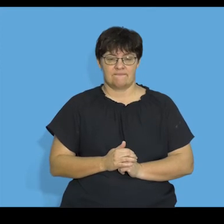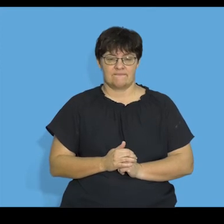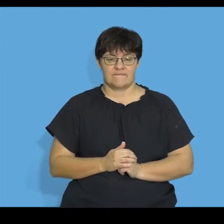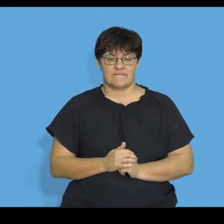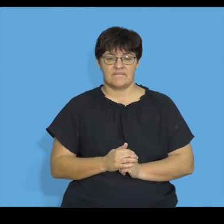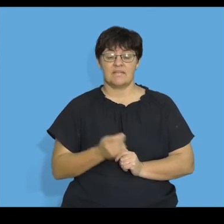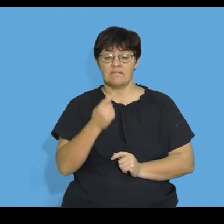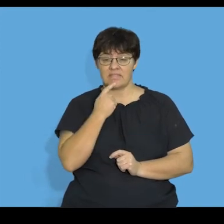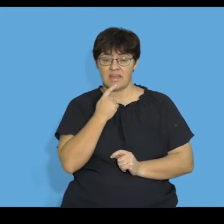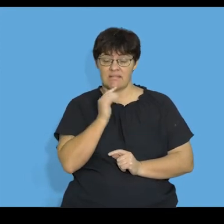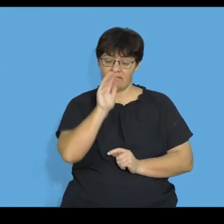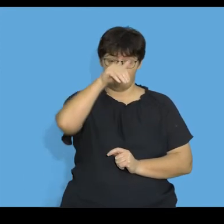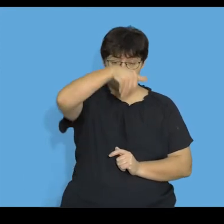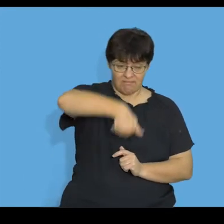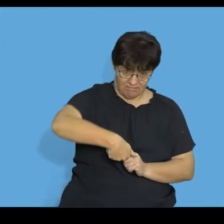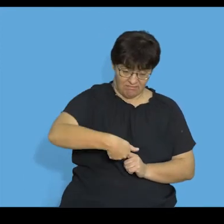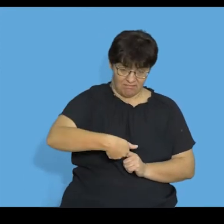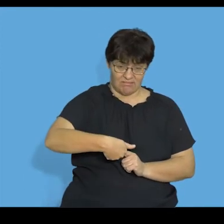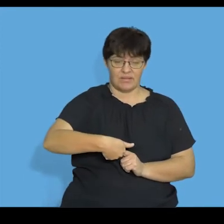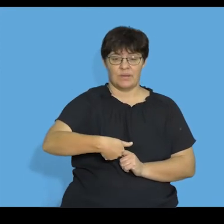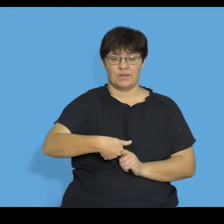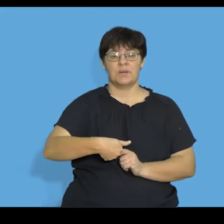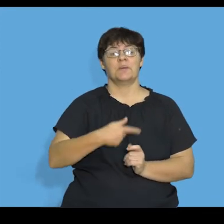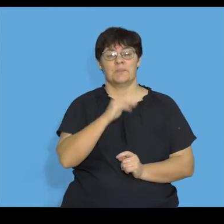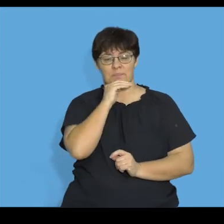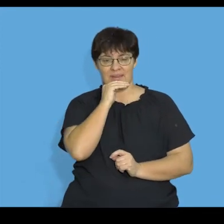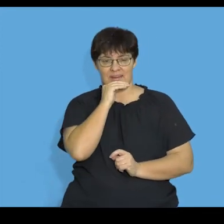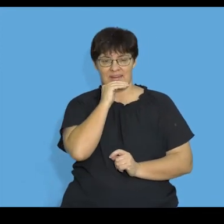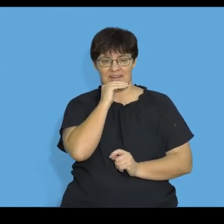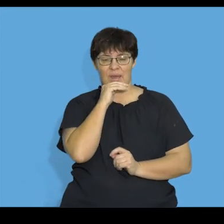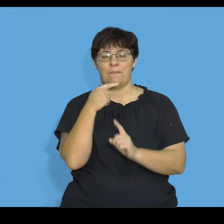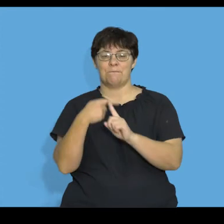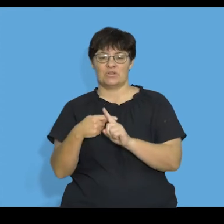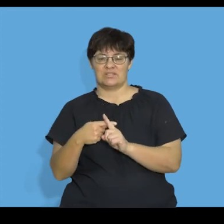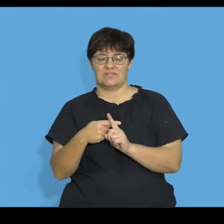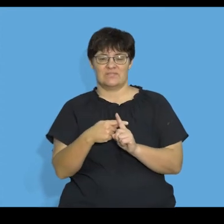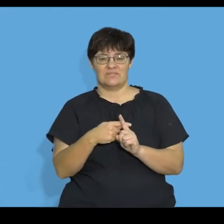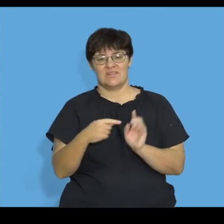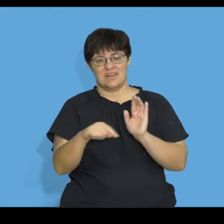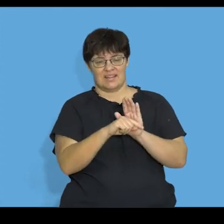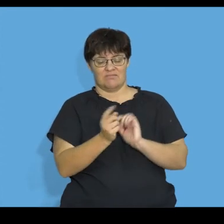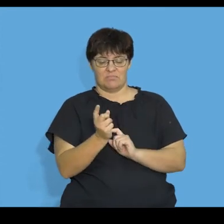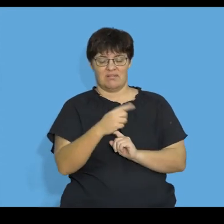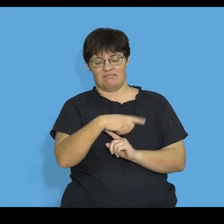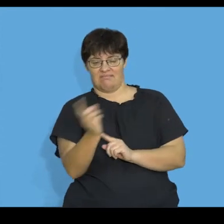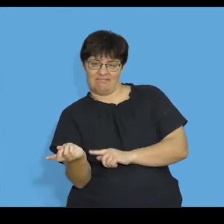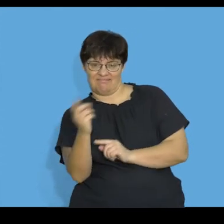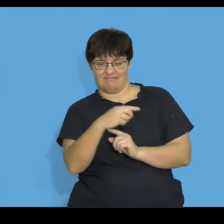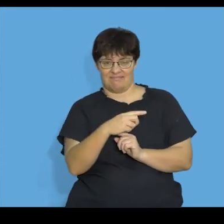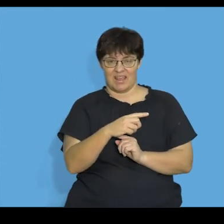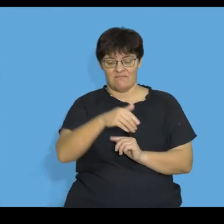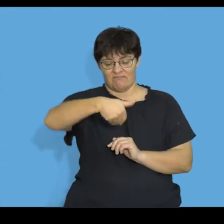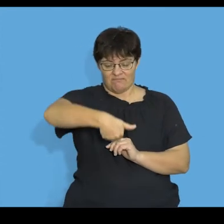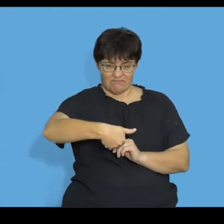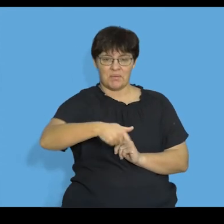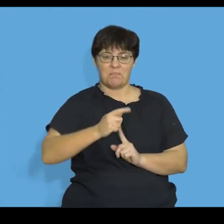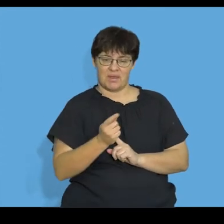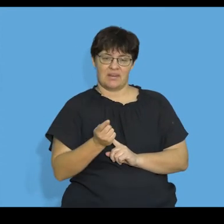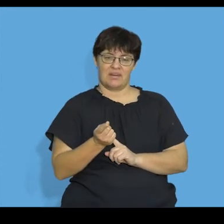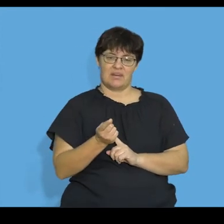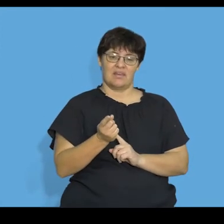And the direction of the current will then help you determine the direction of the needle. So there are multi-steps there. But